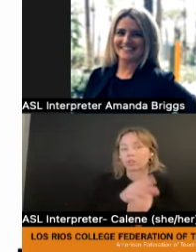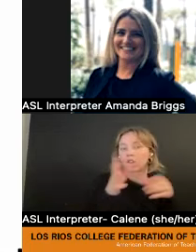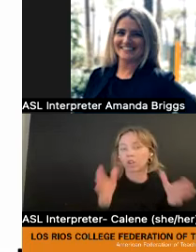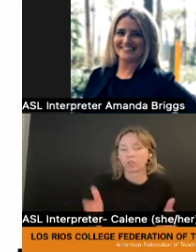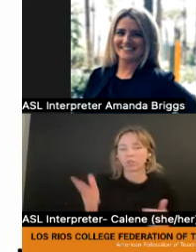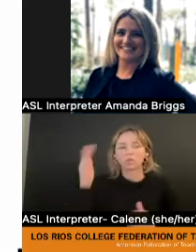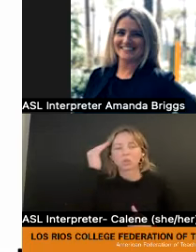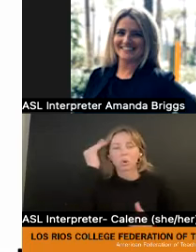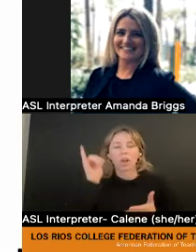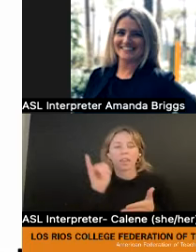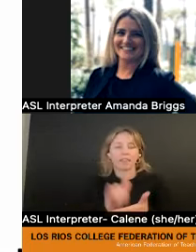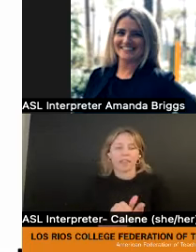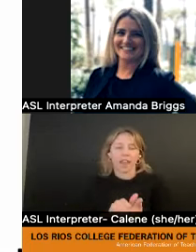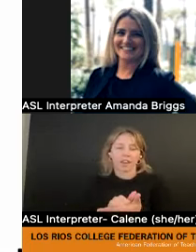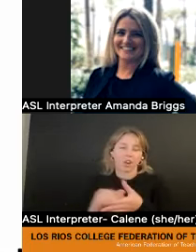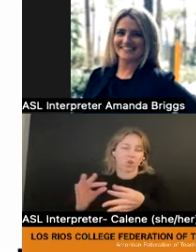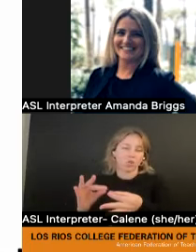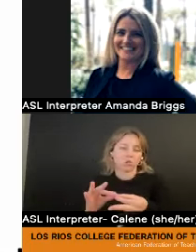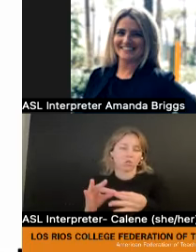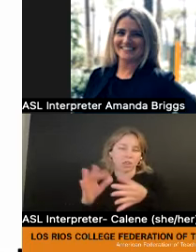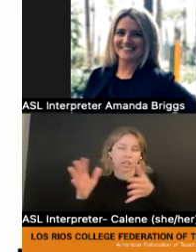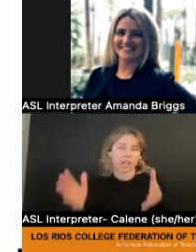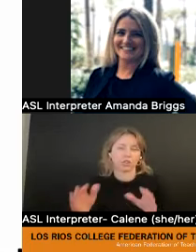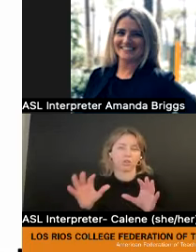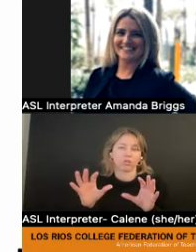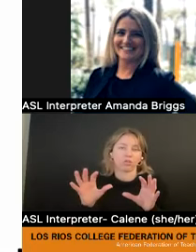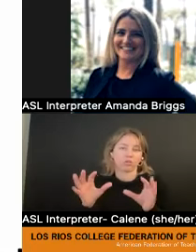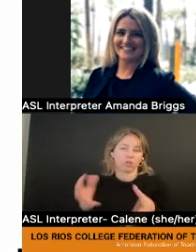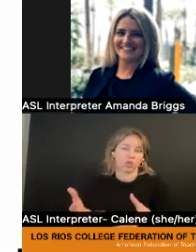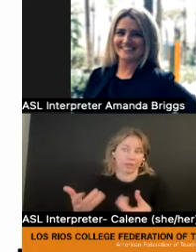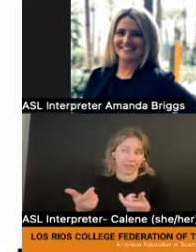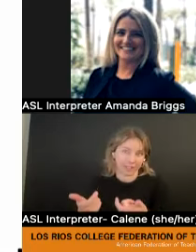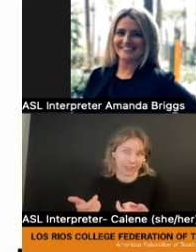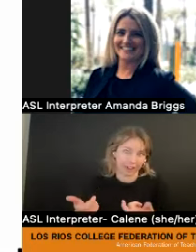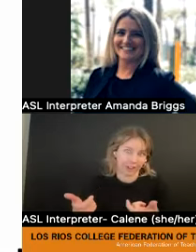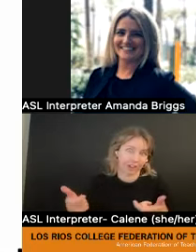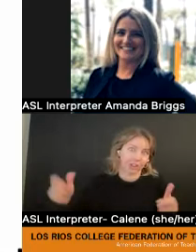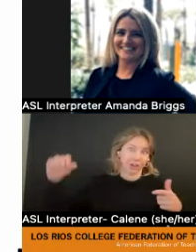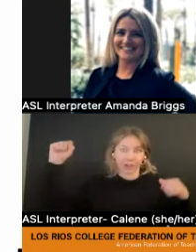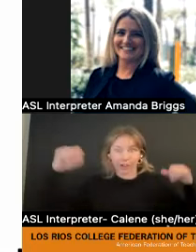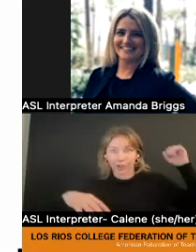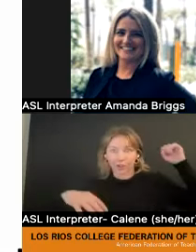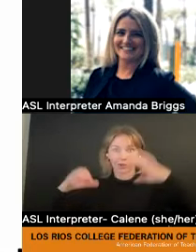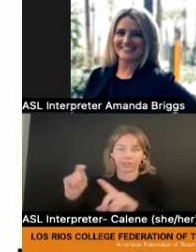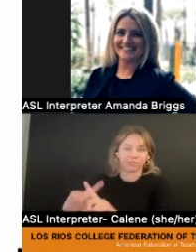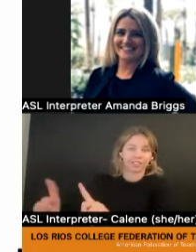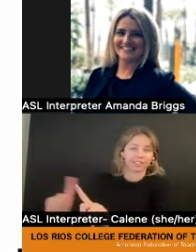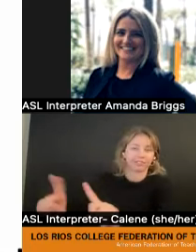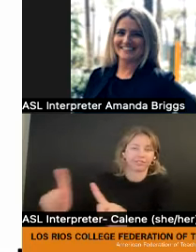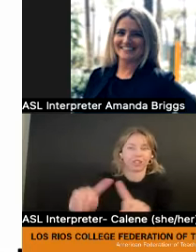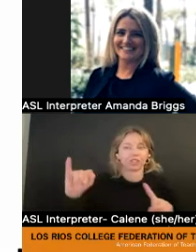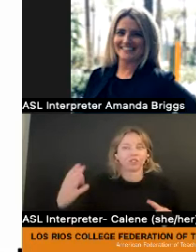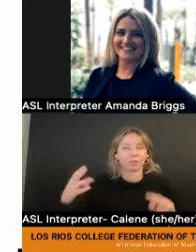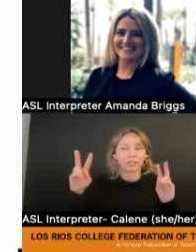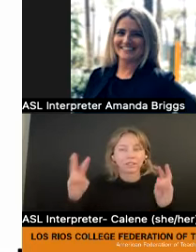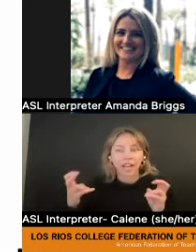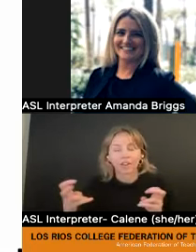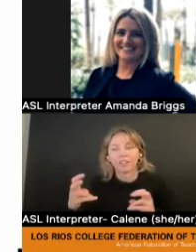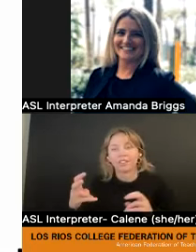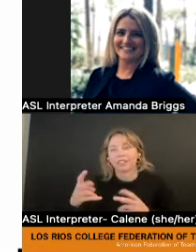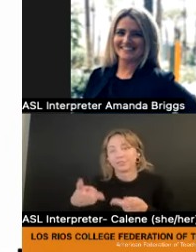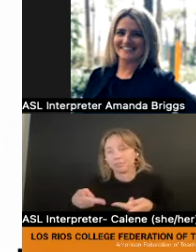group tends to be a huge bucket of lots of different job titles. And that in